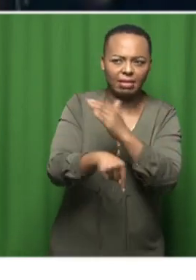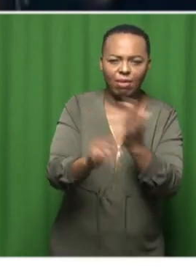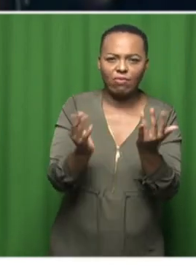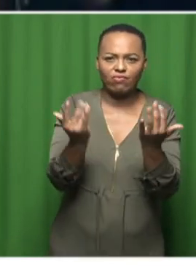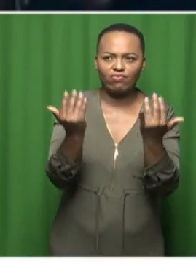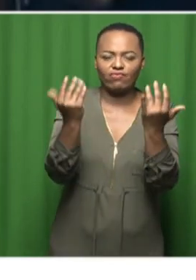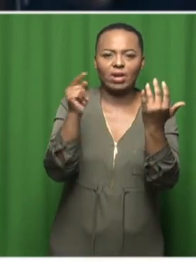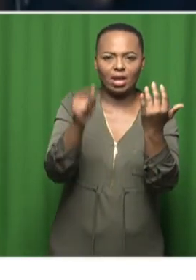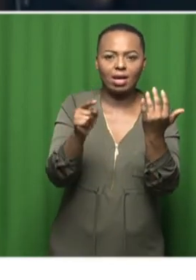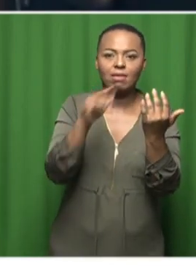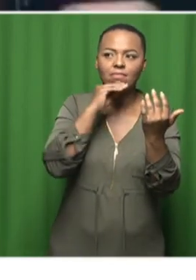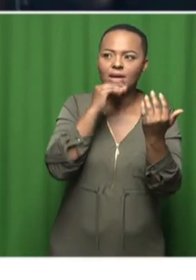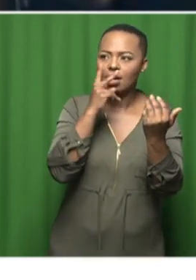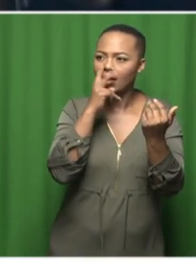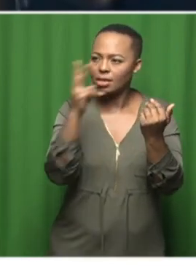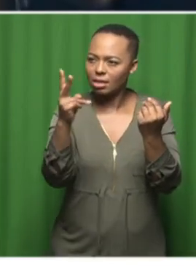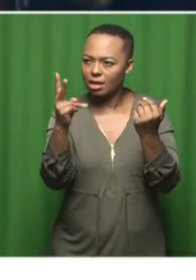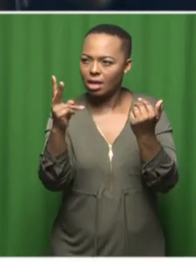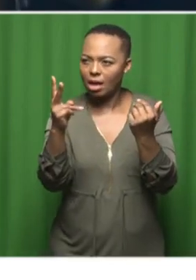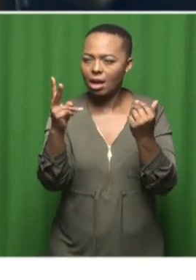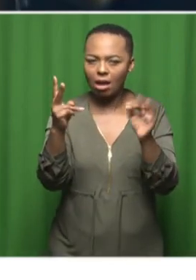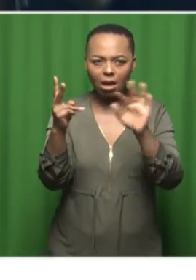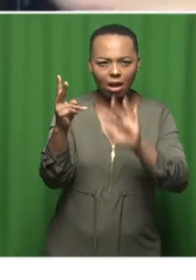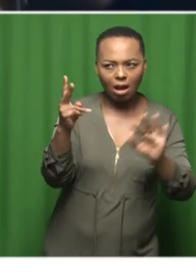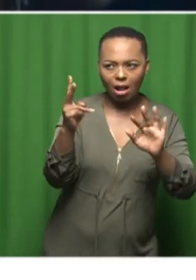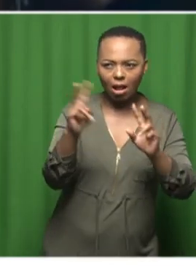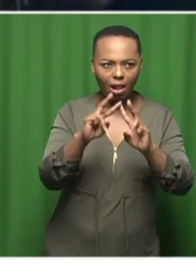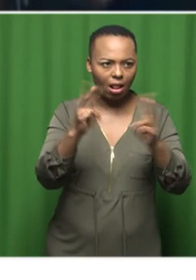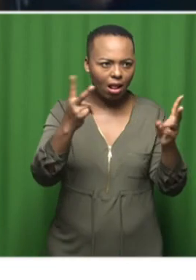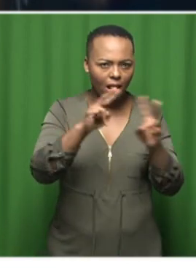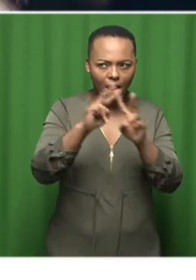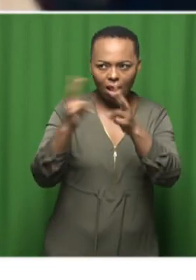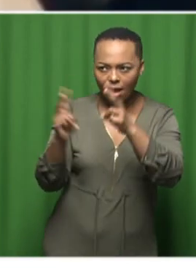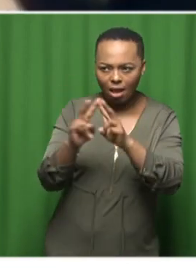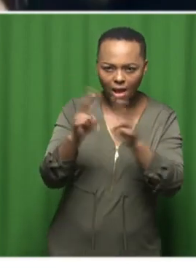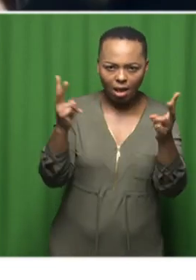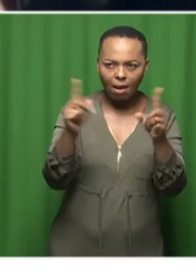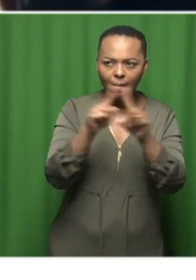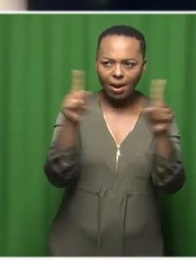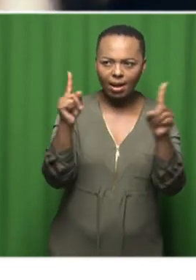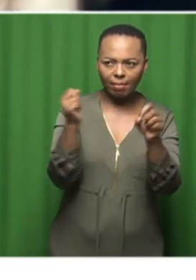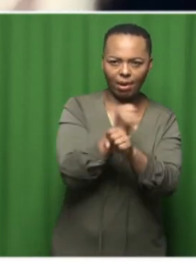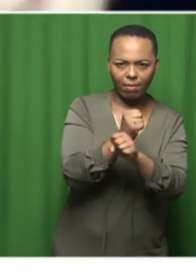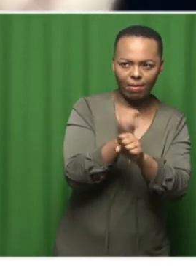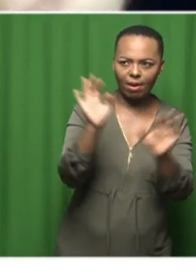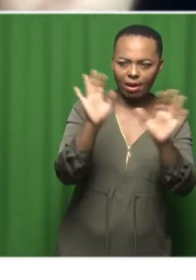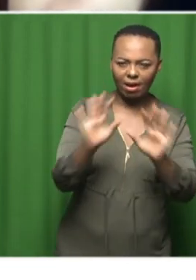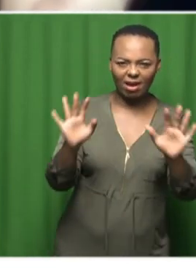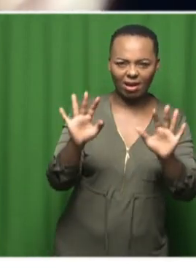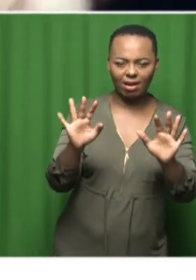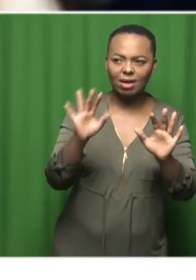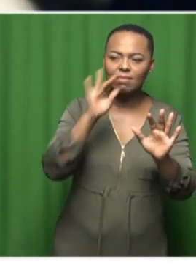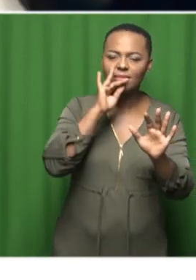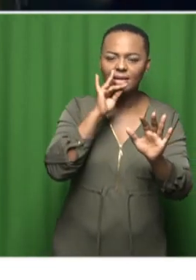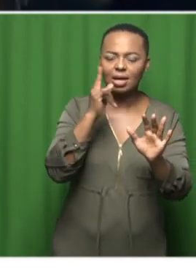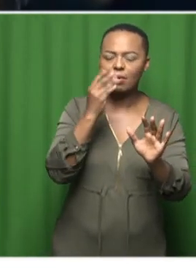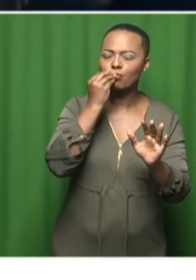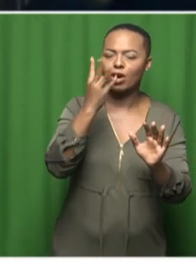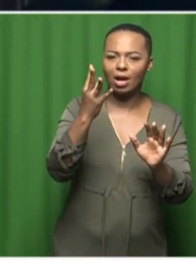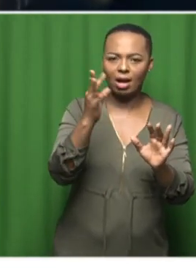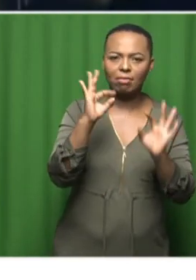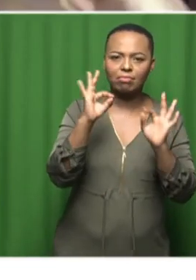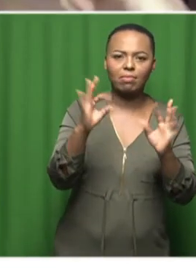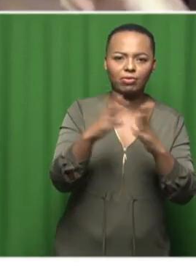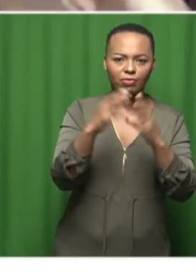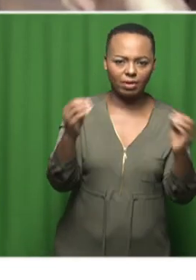server versus what it's going to become is going to be it's going to be an incredible evolution.